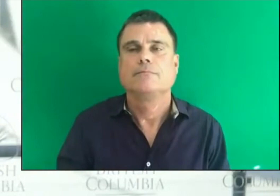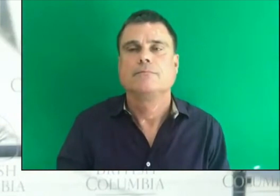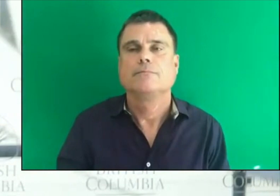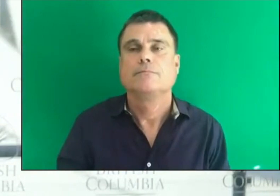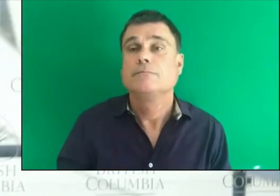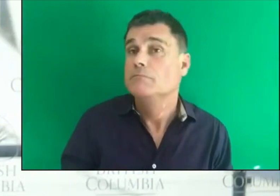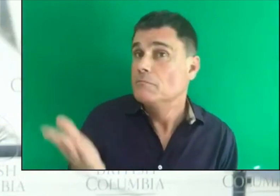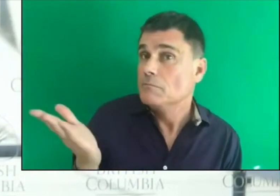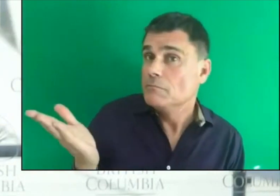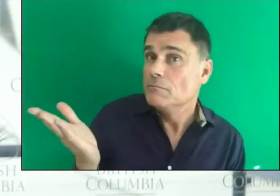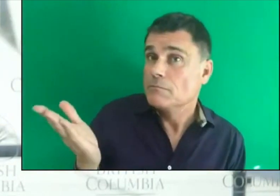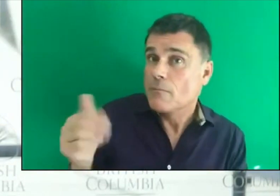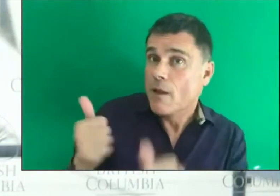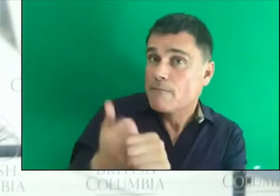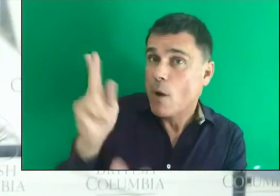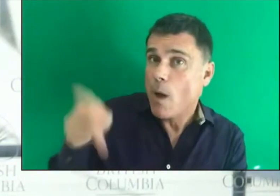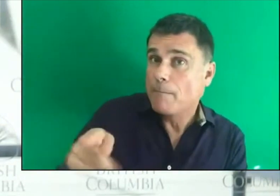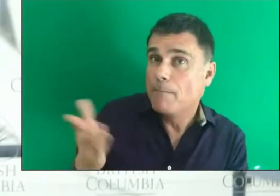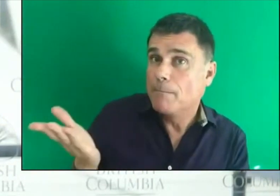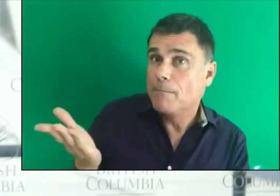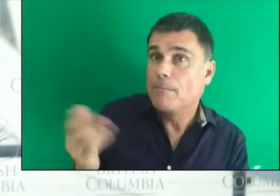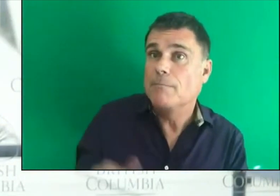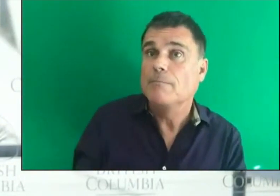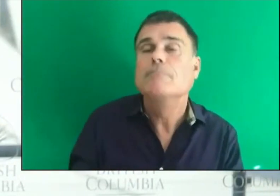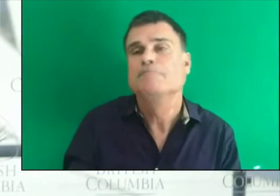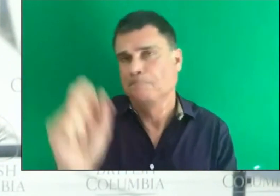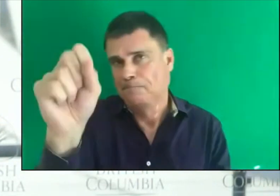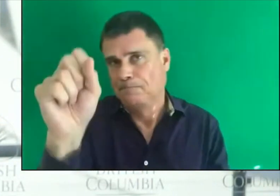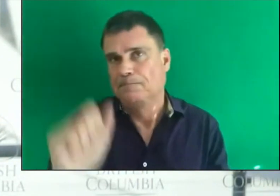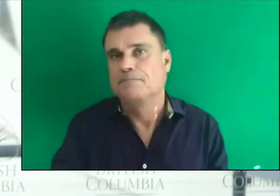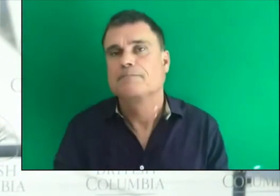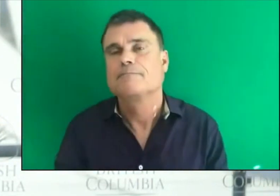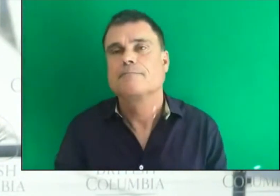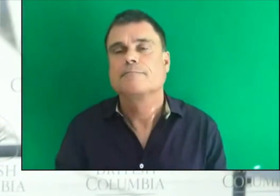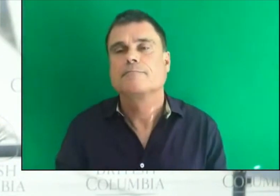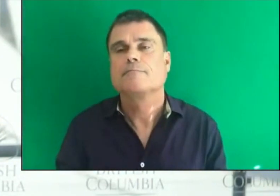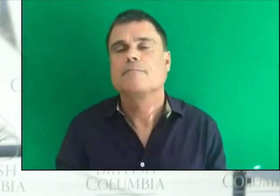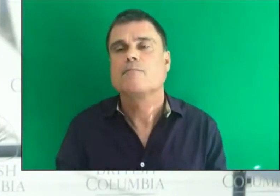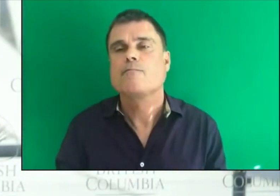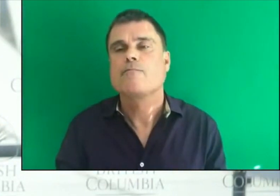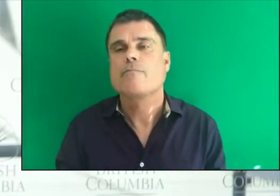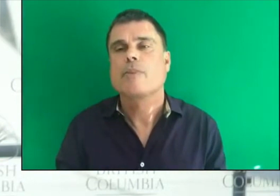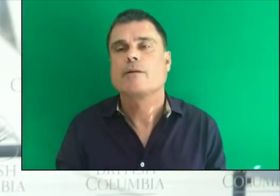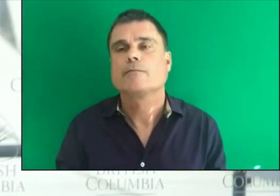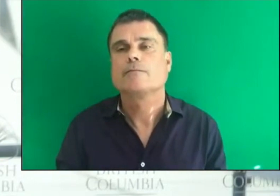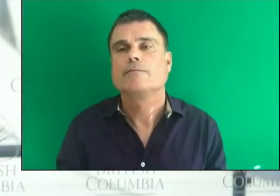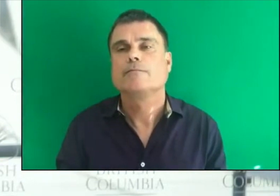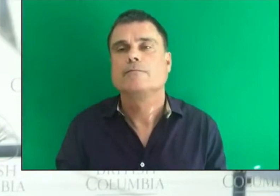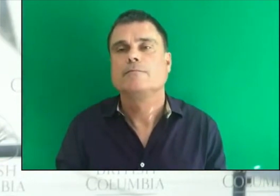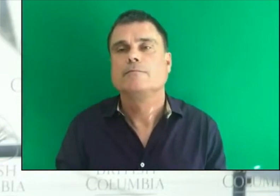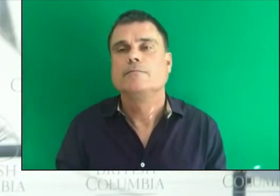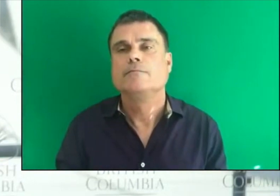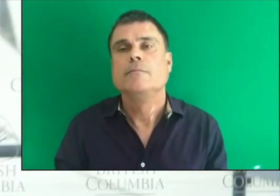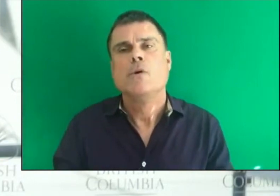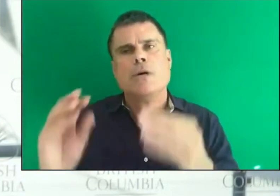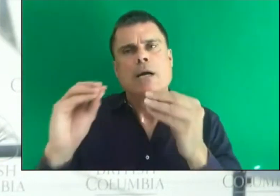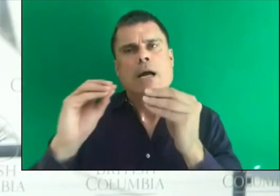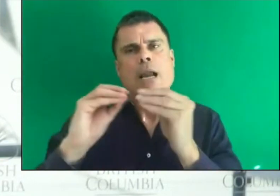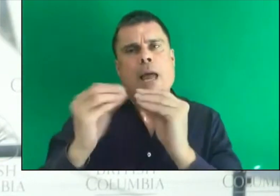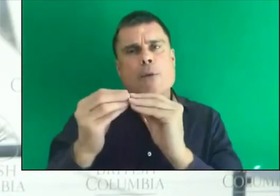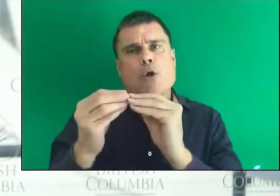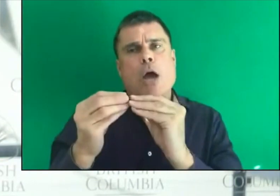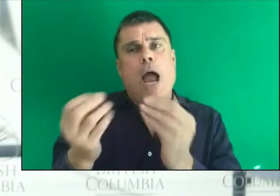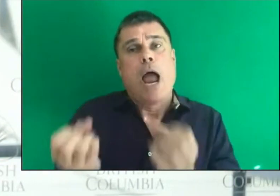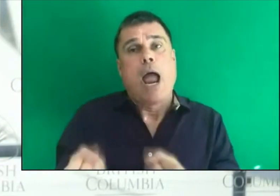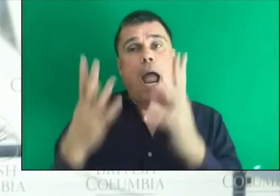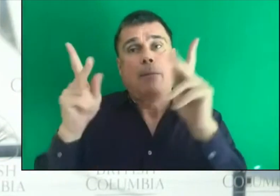rapid increase in numbers of people being affected here in this region. And we will on Thursday be presenting again